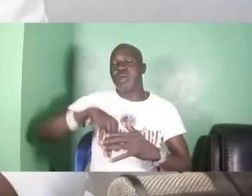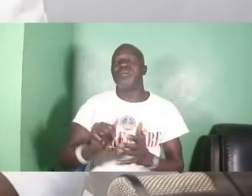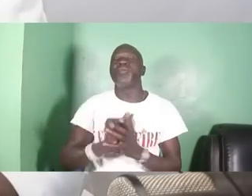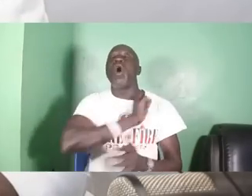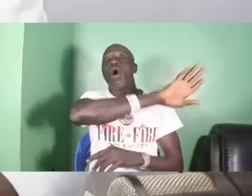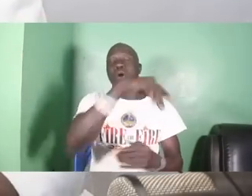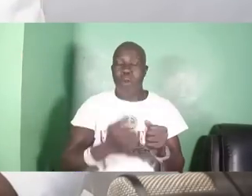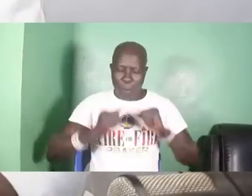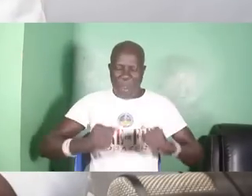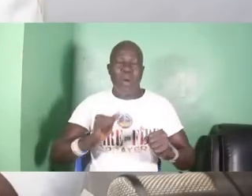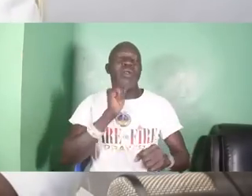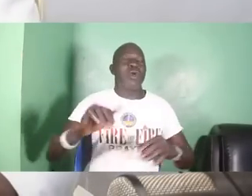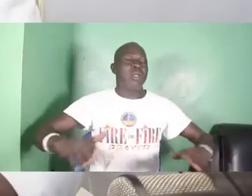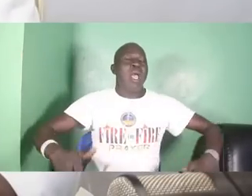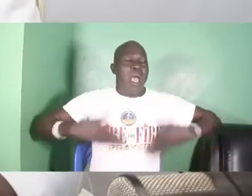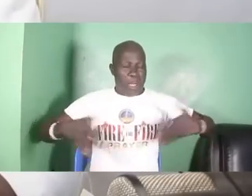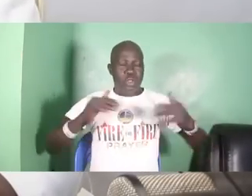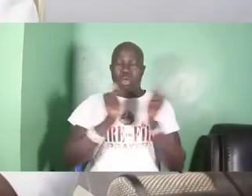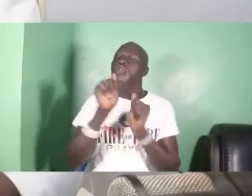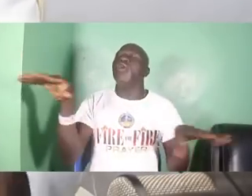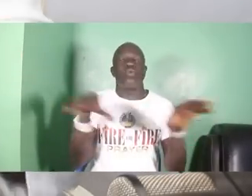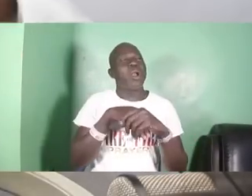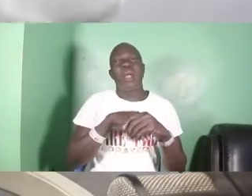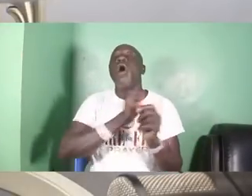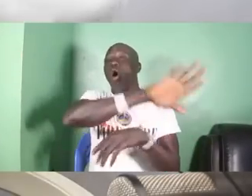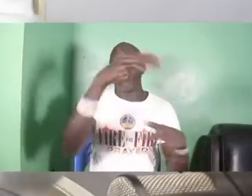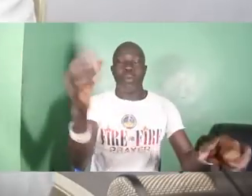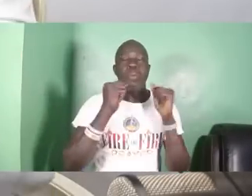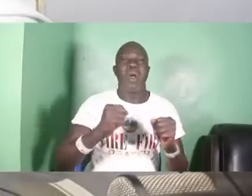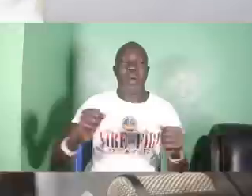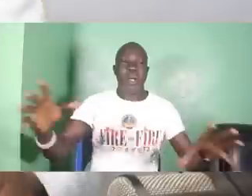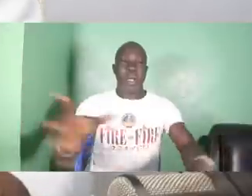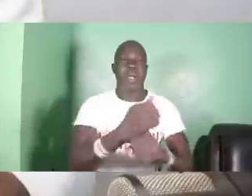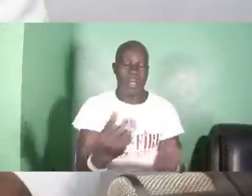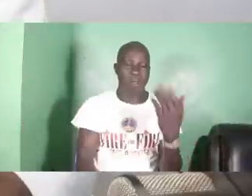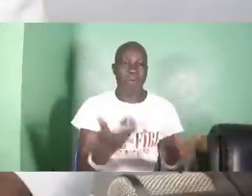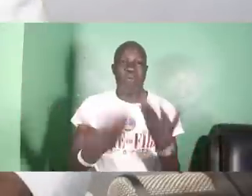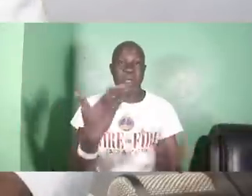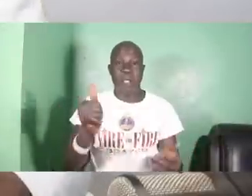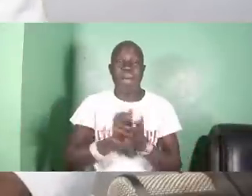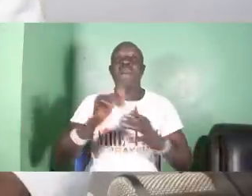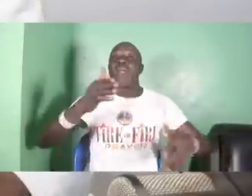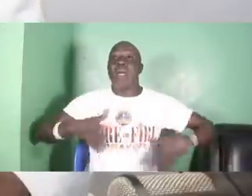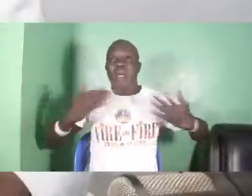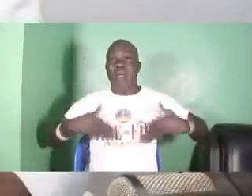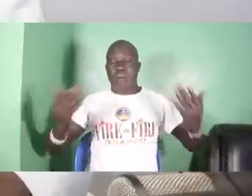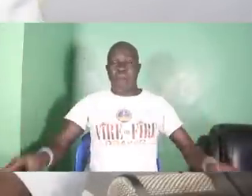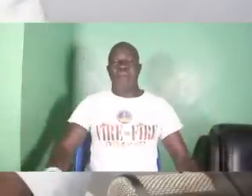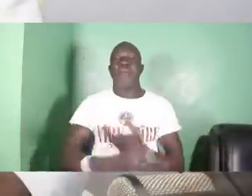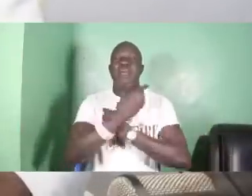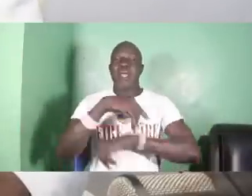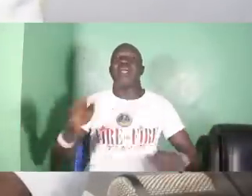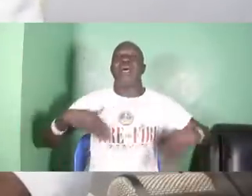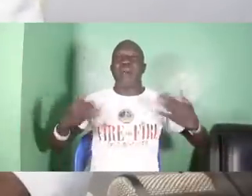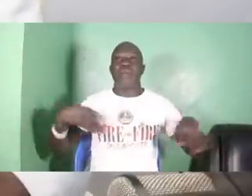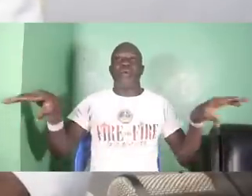glory. Gbogbo agbara to jo gbadun igbeyawo. Every force is sending you to enjoy your marriage. Agbara ye ko gbe na loruko. God forces will catch fire. Happy birthday. E ko ayojo e.